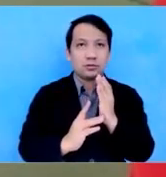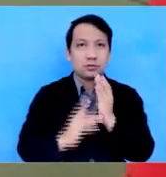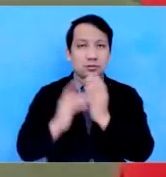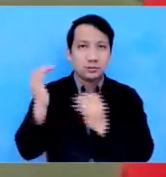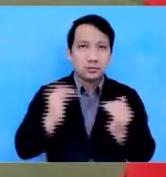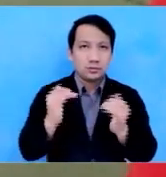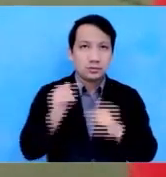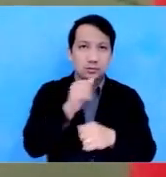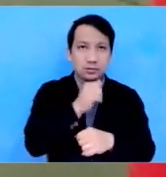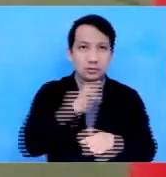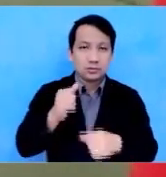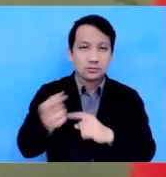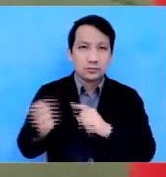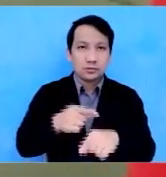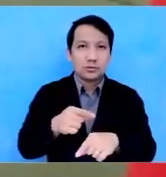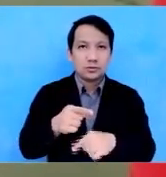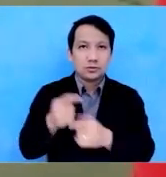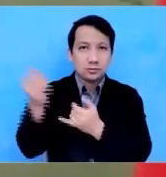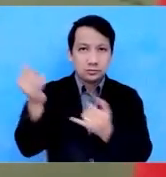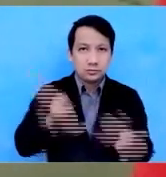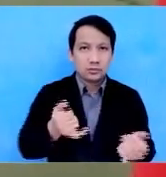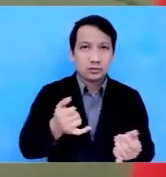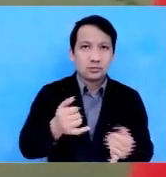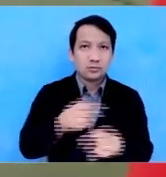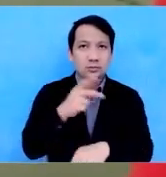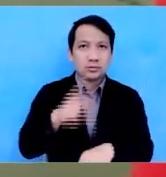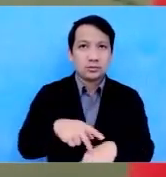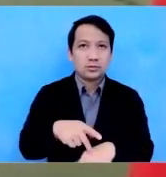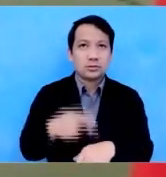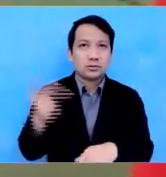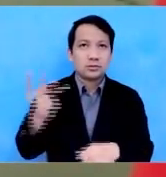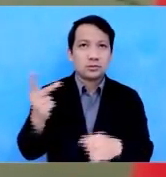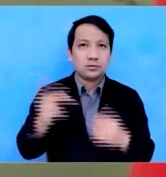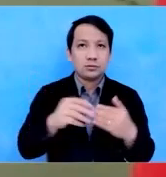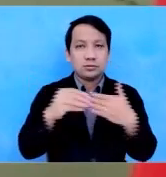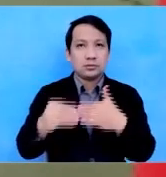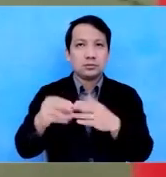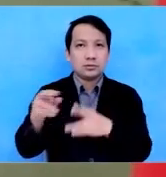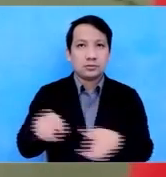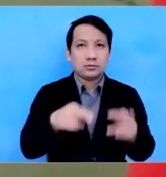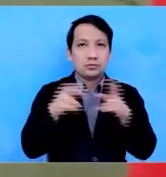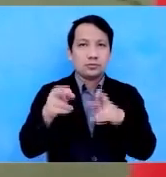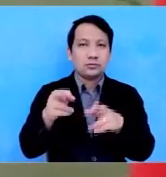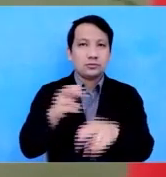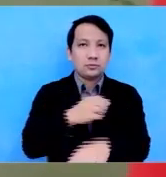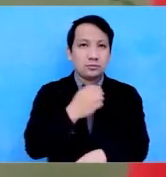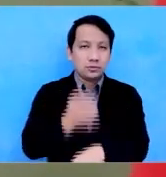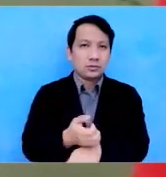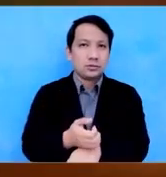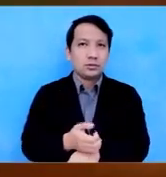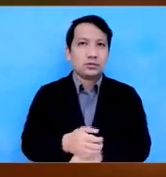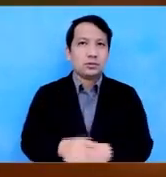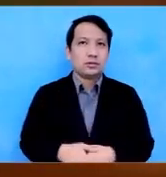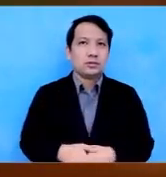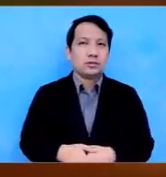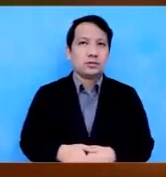agricultural products mula sa Pilipinas. Natalakay din ng dalawang leader ang renewable energy. It has been a very